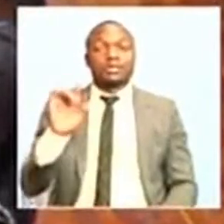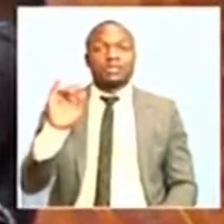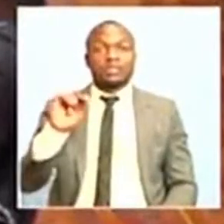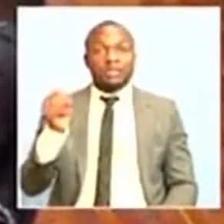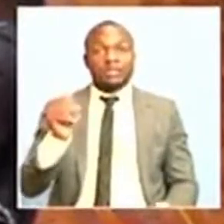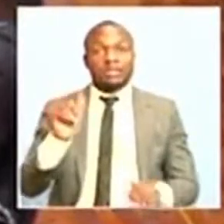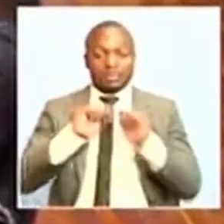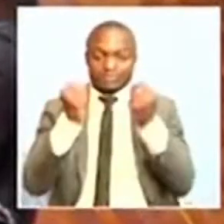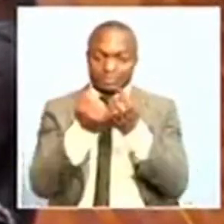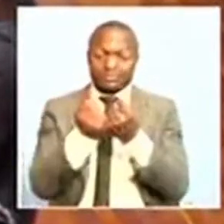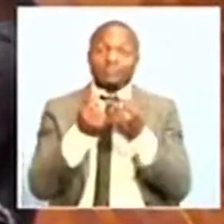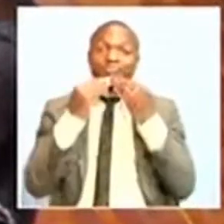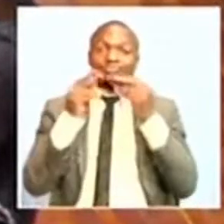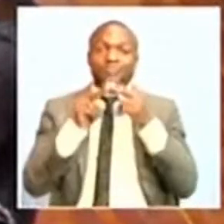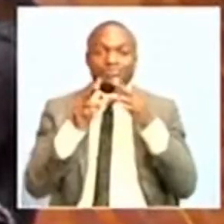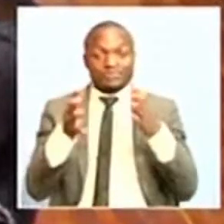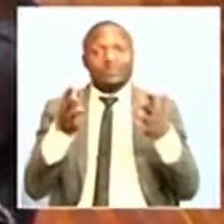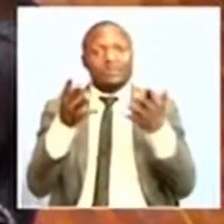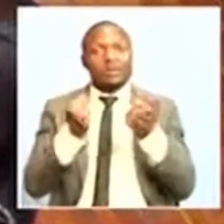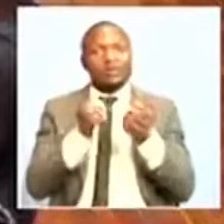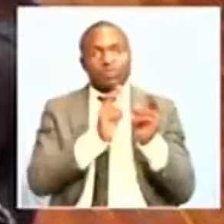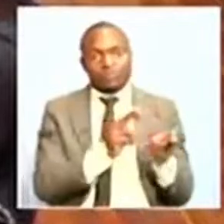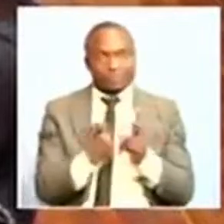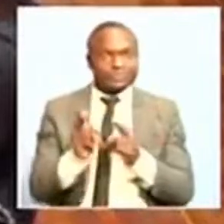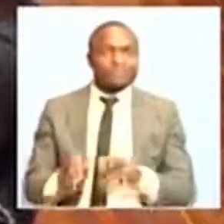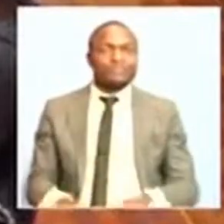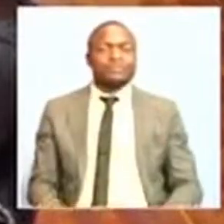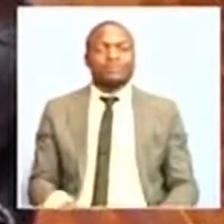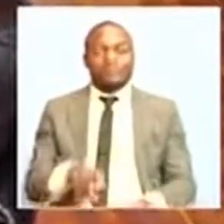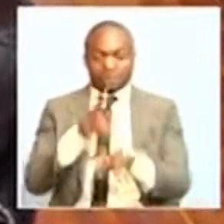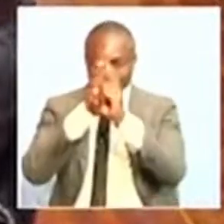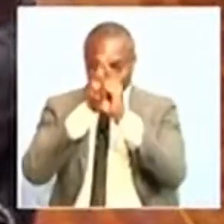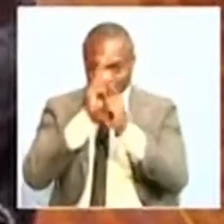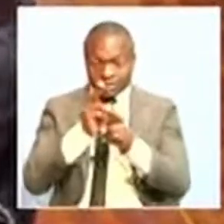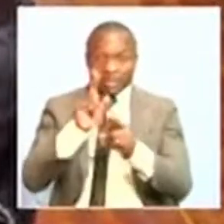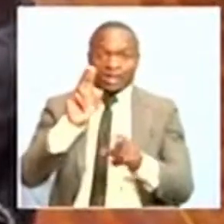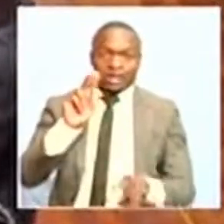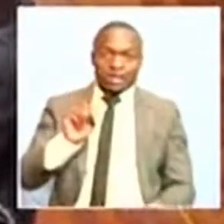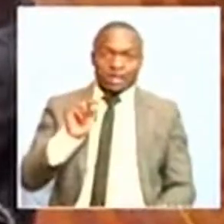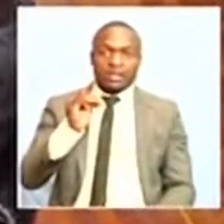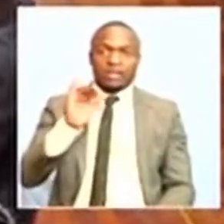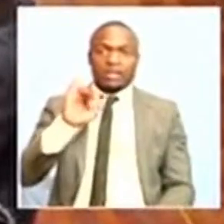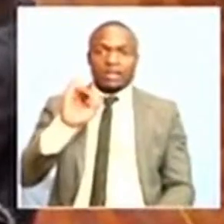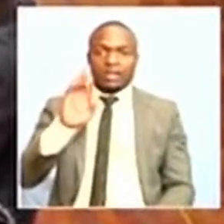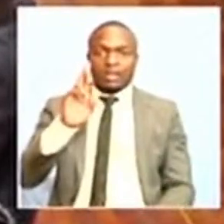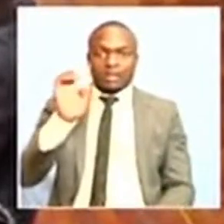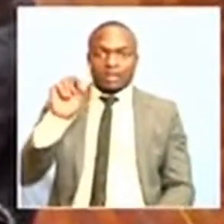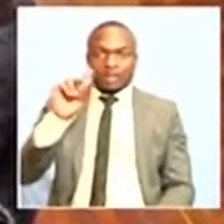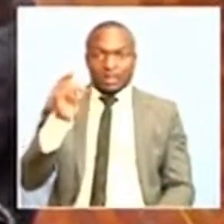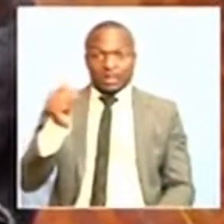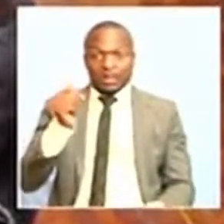Thank you very much, Chair. I just wanted to respond to Honorable Nyerenda's concern.